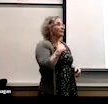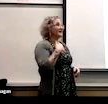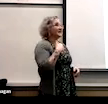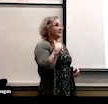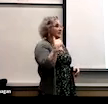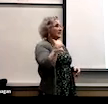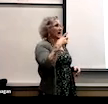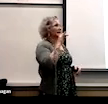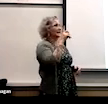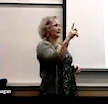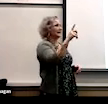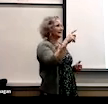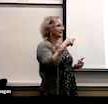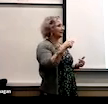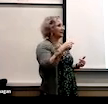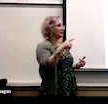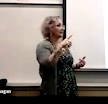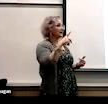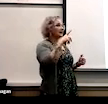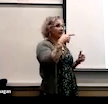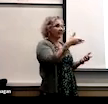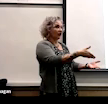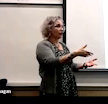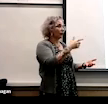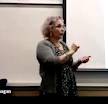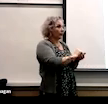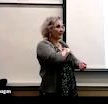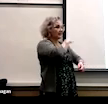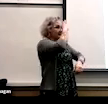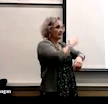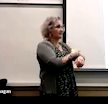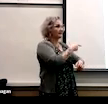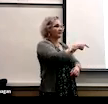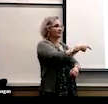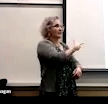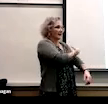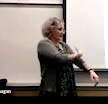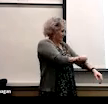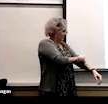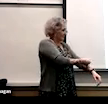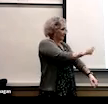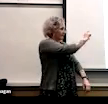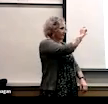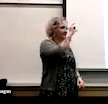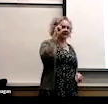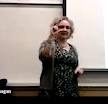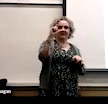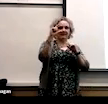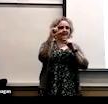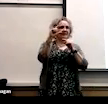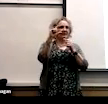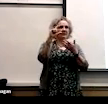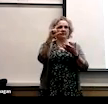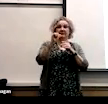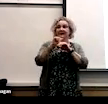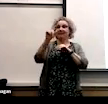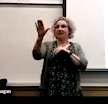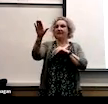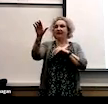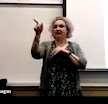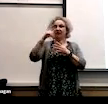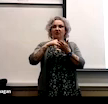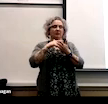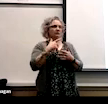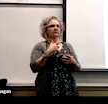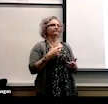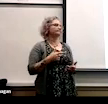because the family doctor didn't have privileges. So yes, and so that has been a problem with our VAST access. And so we've tried to